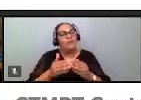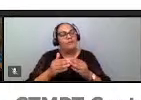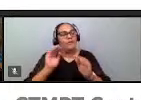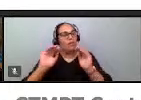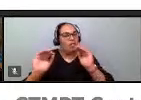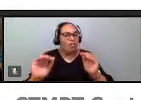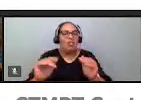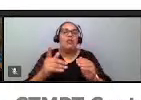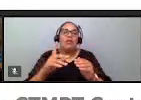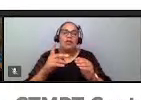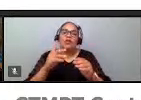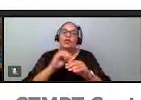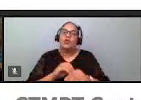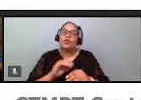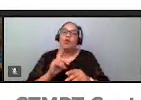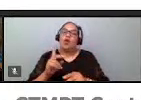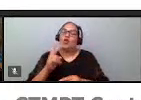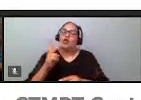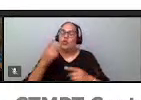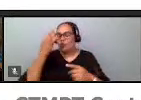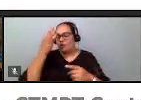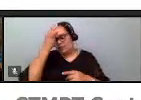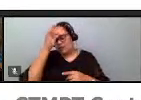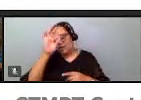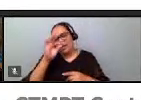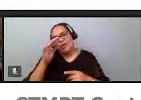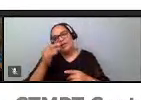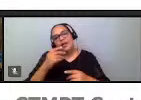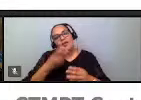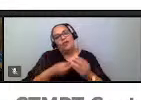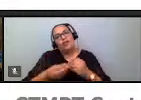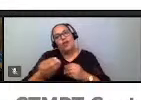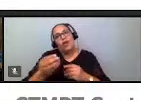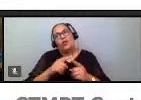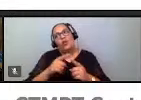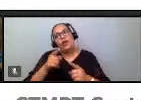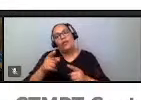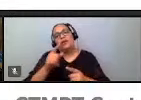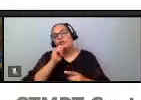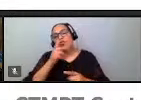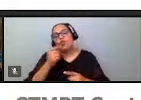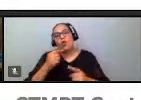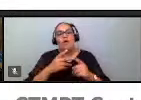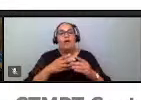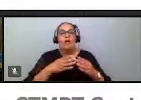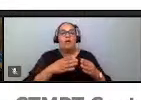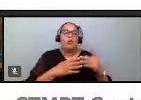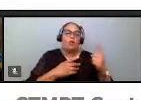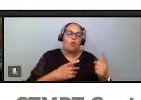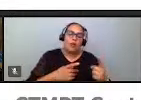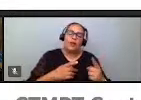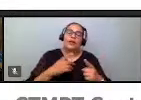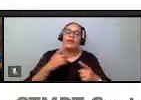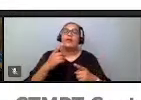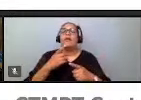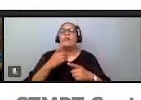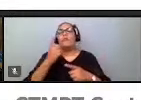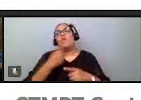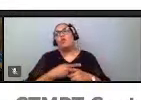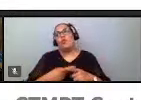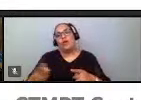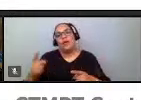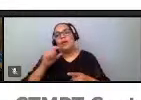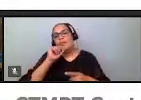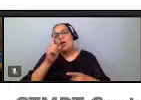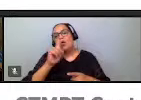there to on the States trade where every vessel guaranteed a vessel one vessel per week and that's what